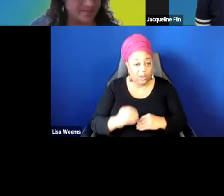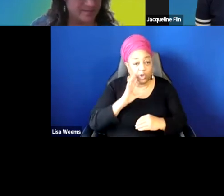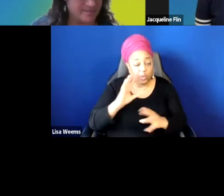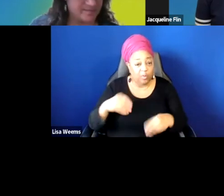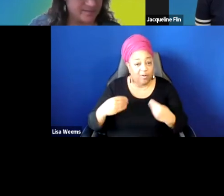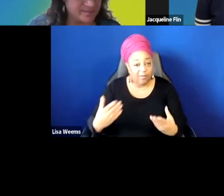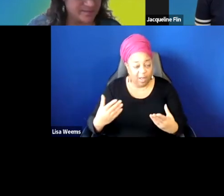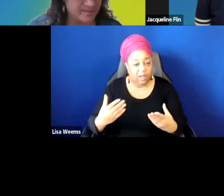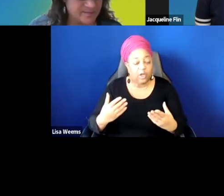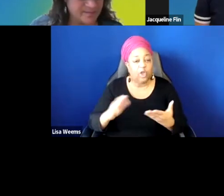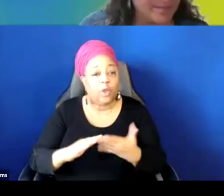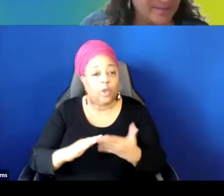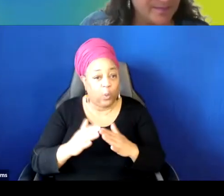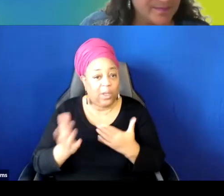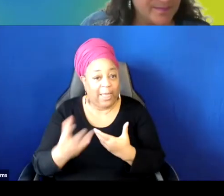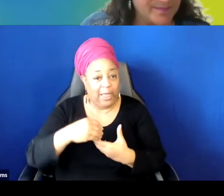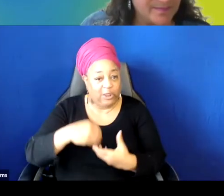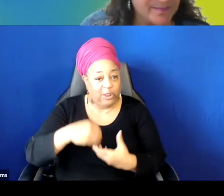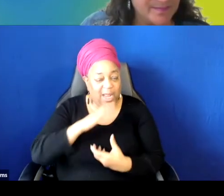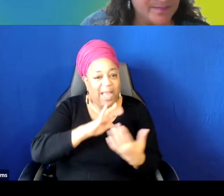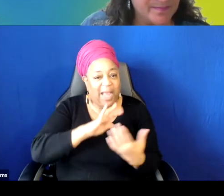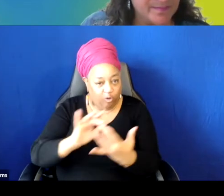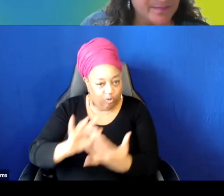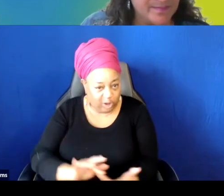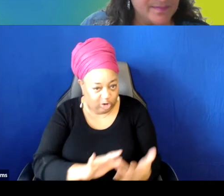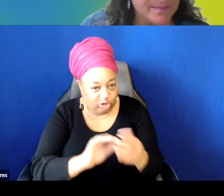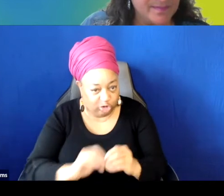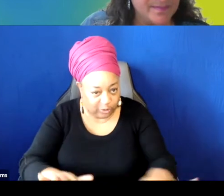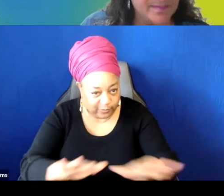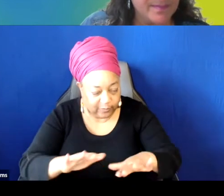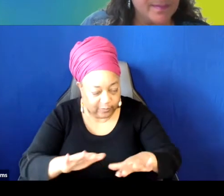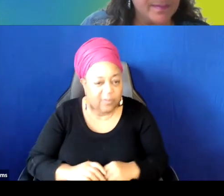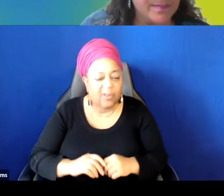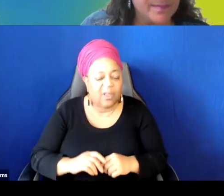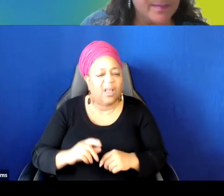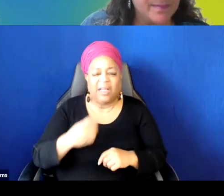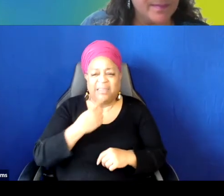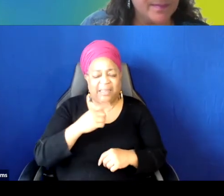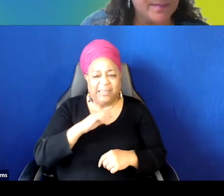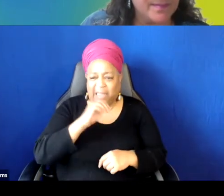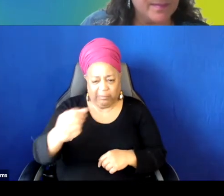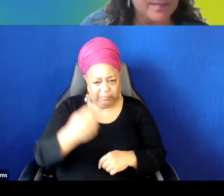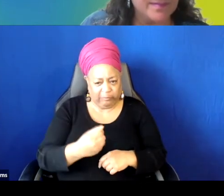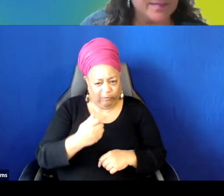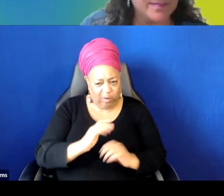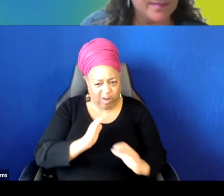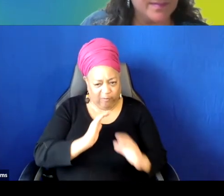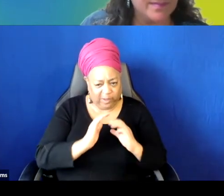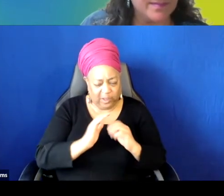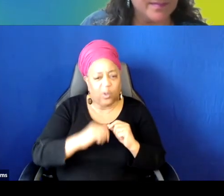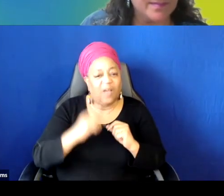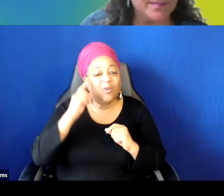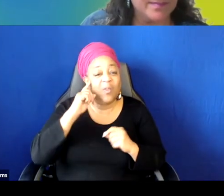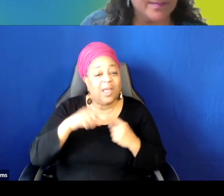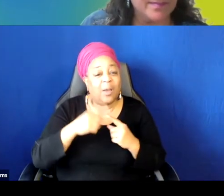community engagement and outreach. But I told them, hey, this isn't just us bringing folks to the table. We have to really think about how valuable